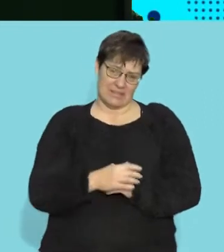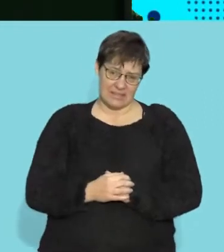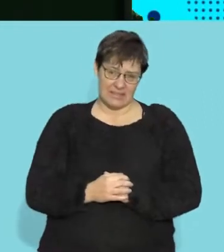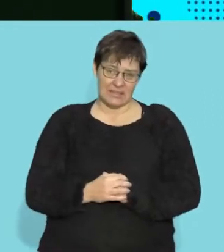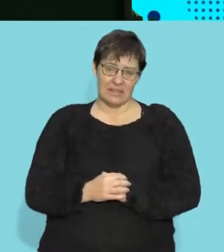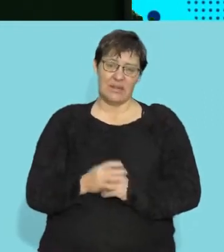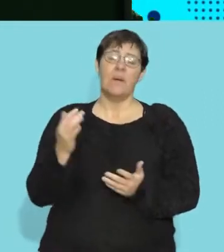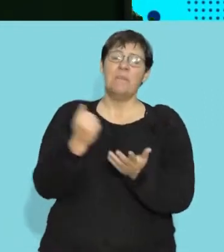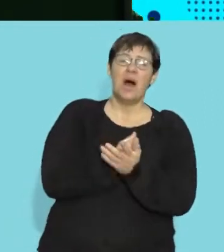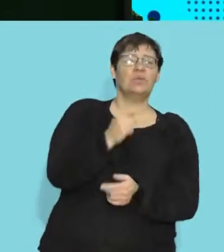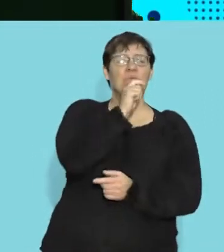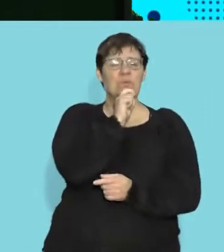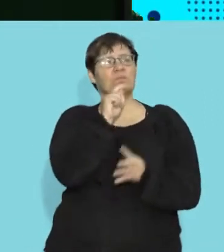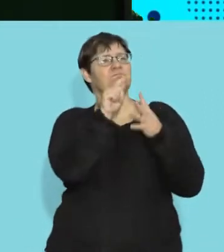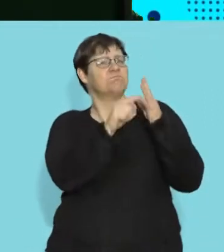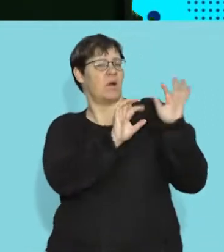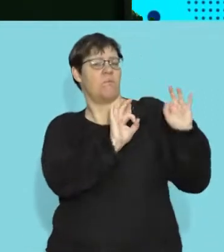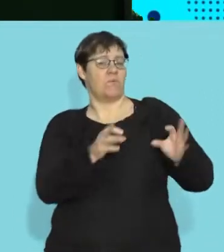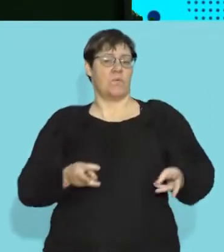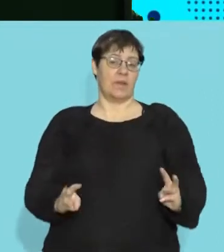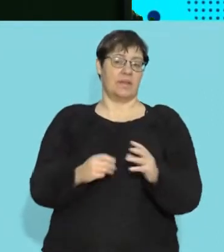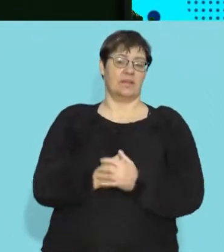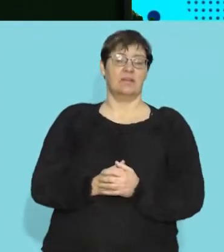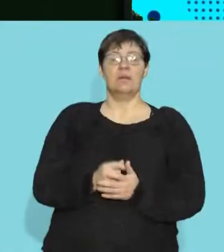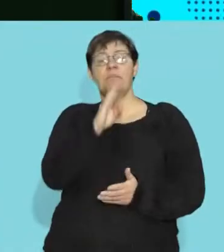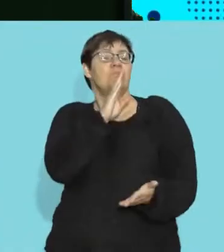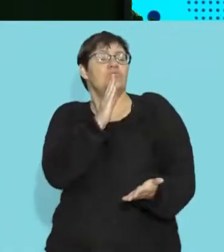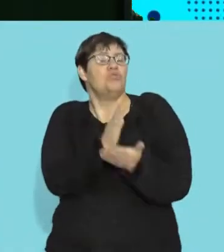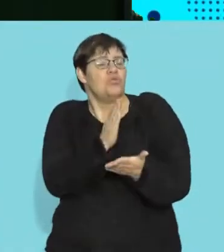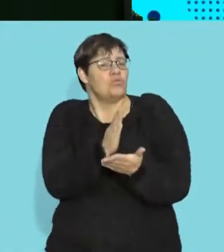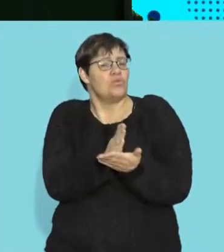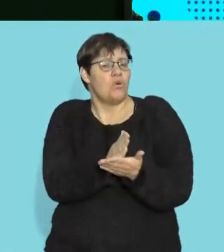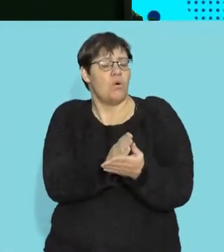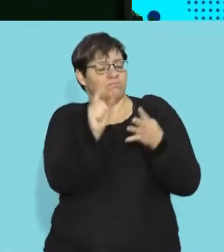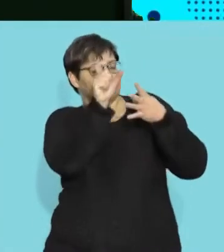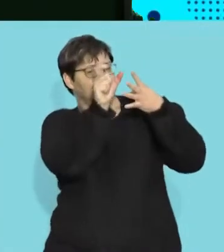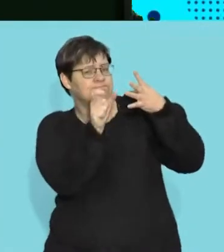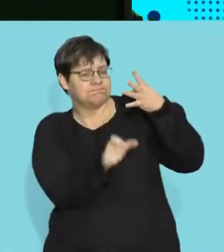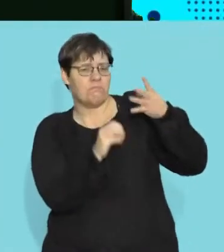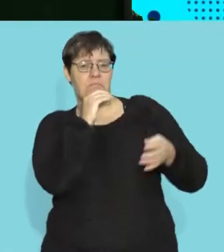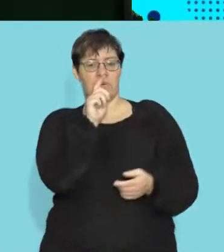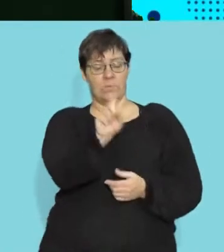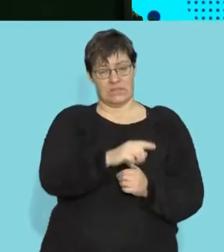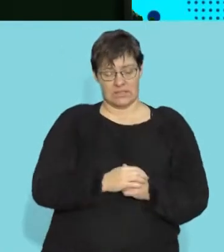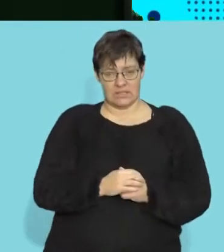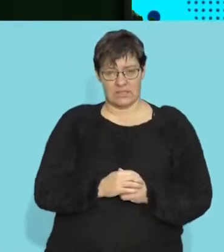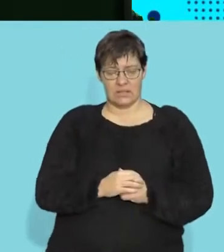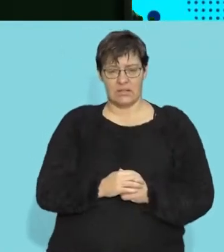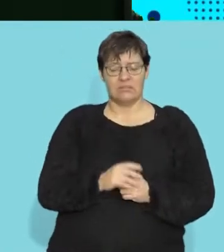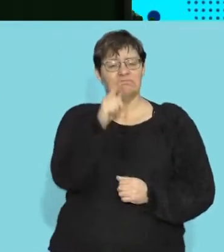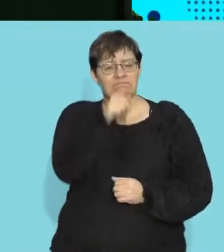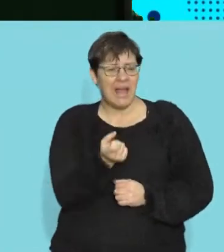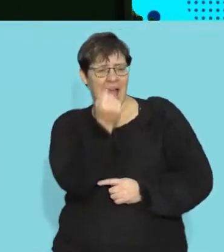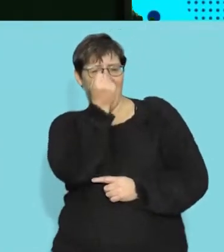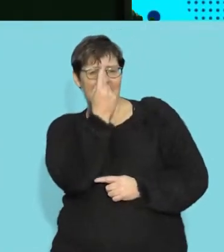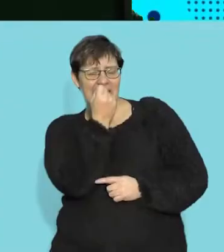use. And as I always say to you, make sure you know what these terms mean. Make sure you understand them and that you are